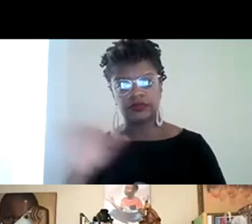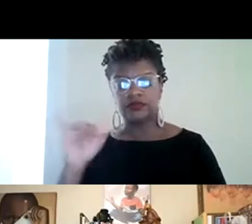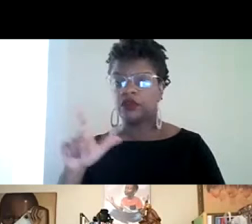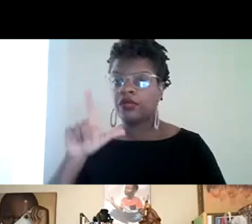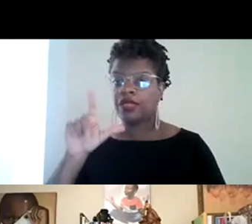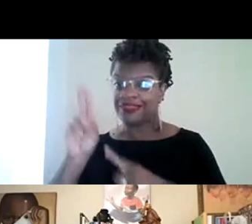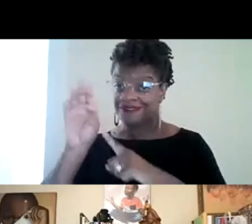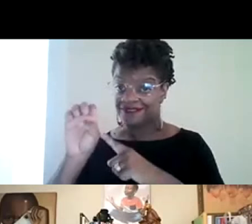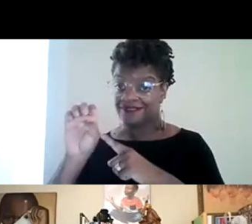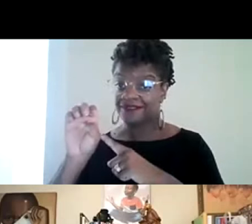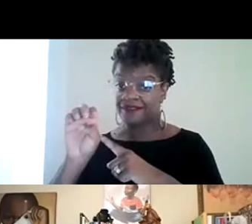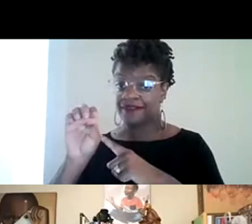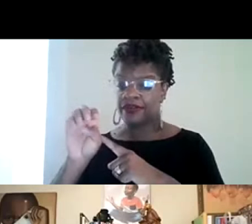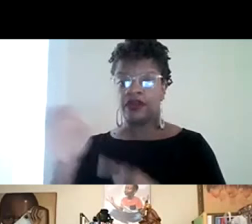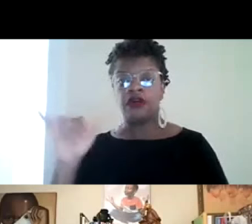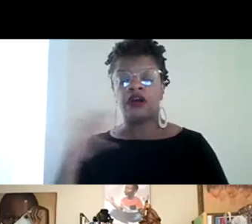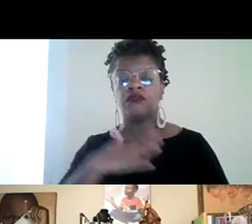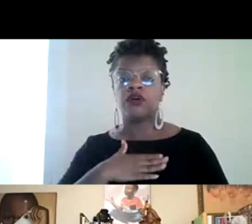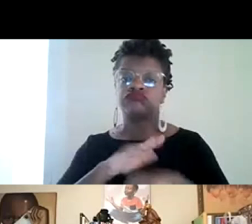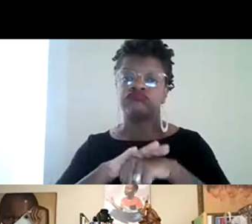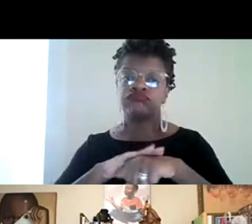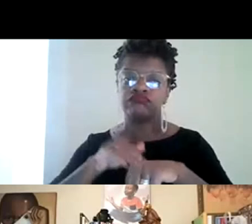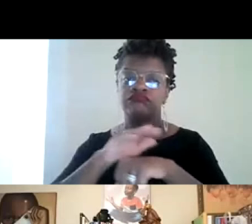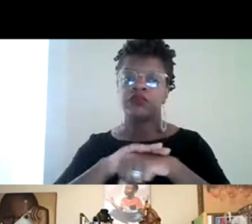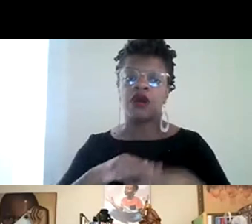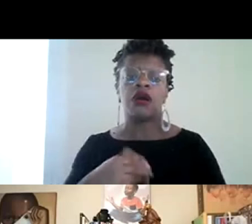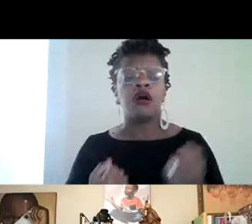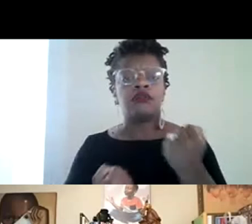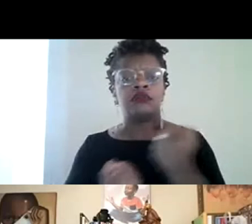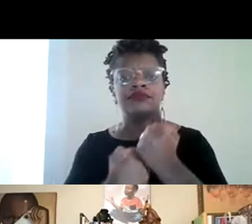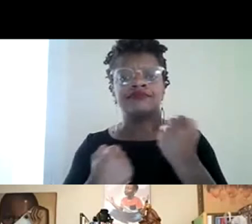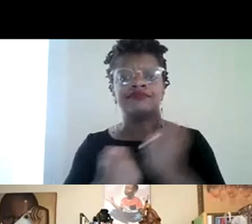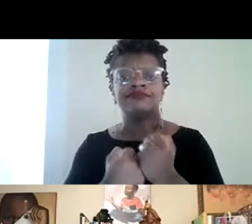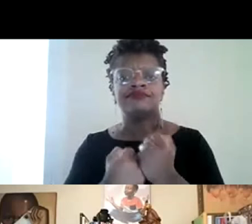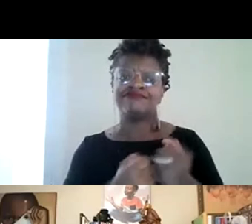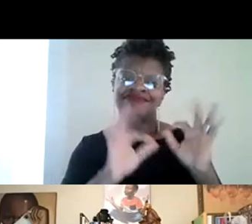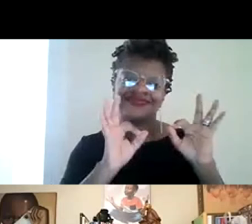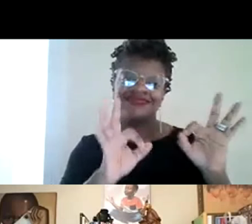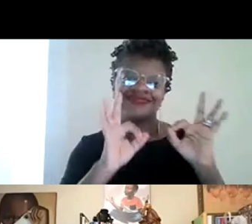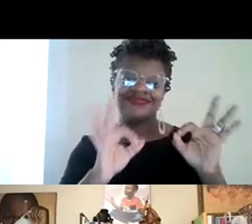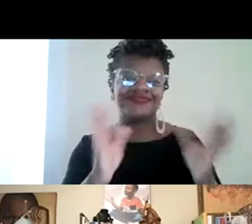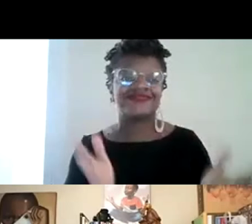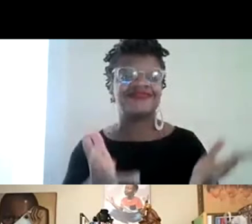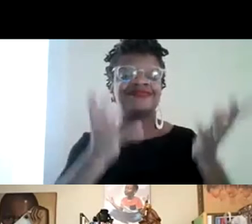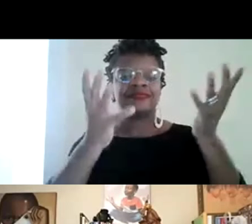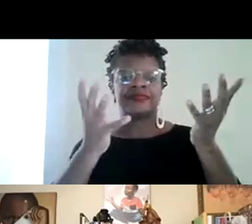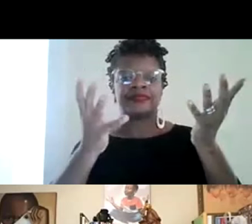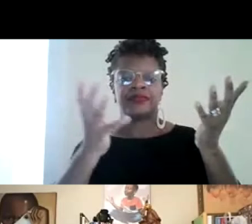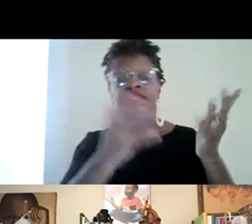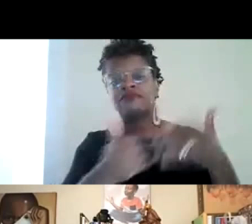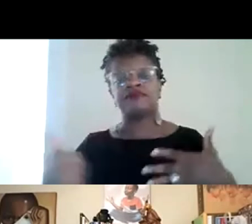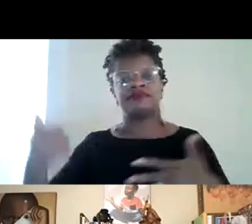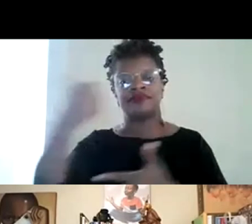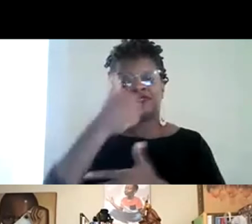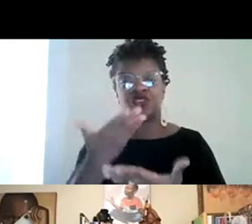loved, they are nurtured, celebrated, and prioritized, which is what you're doing in Rochester,